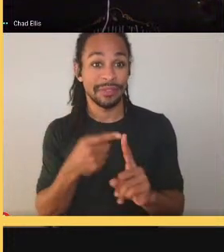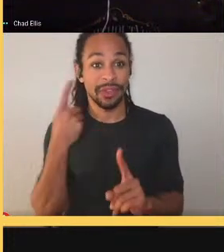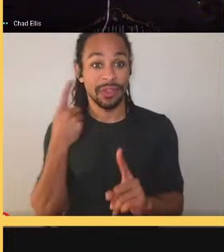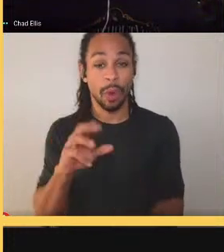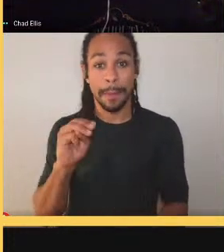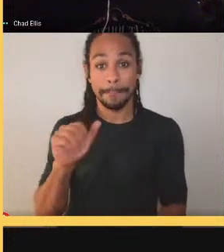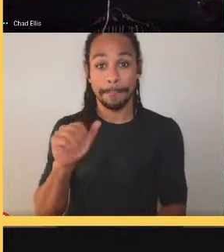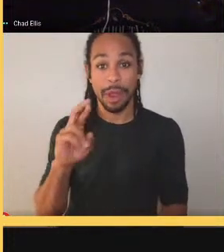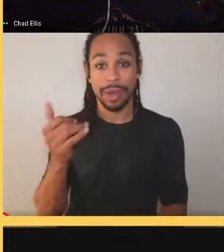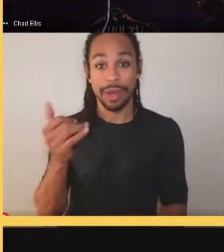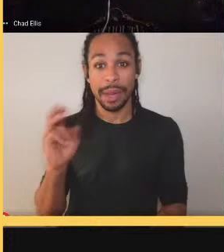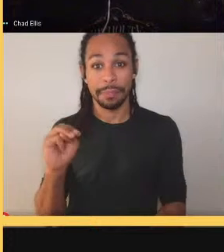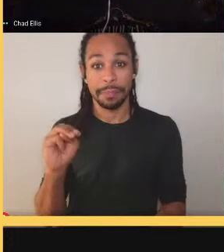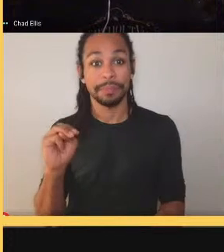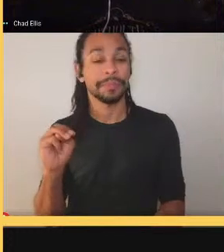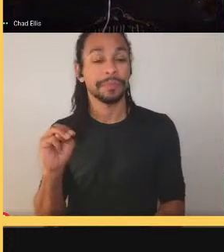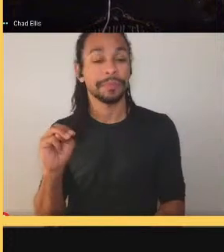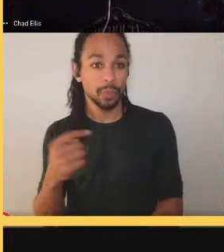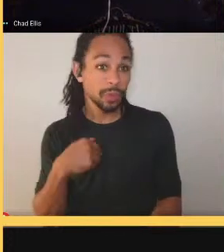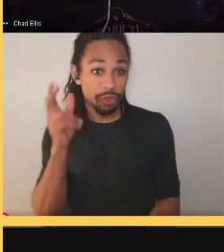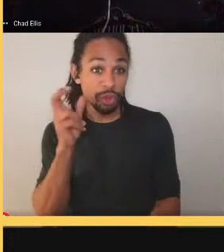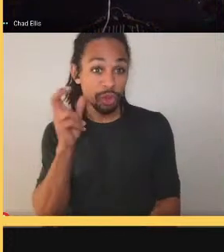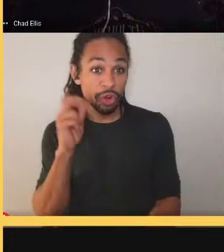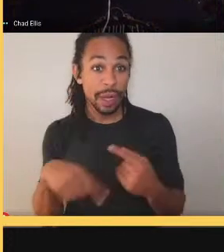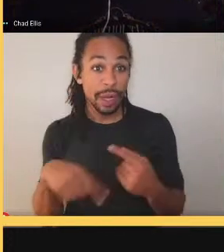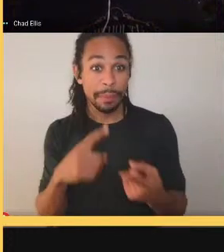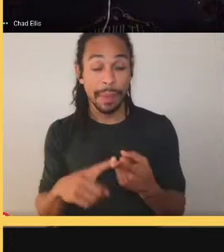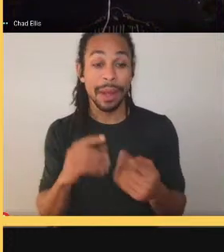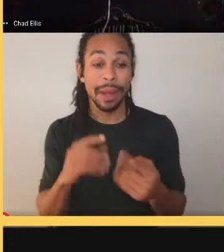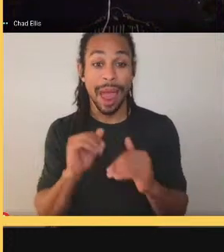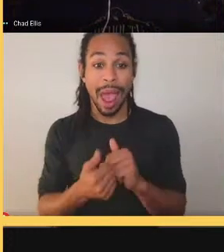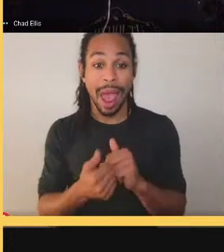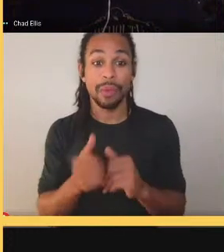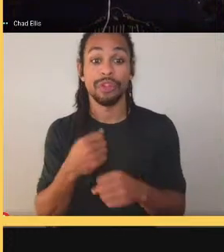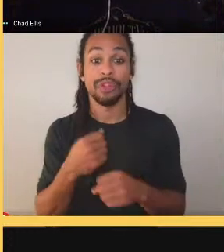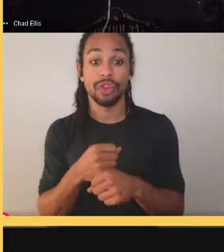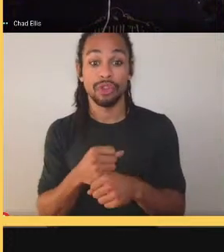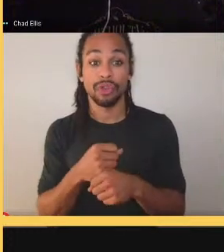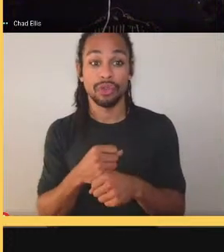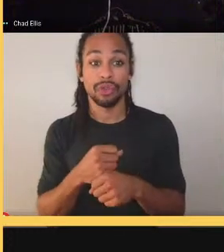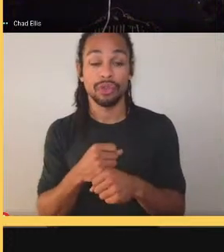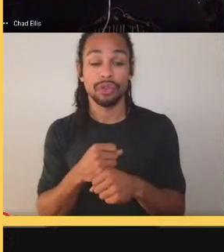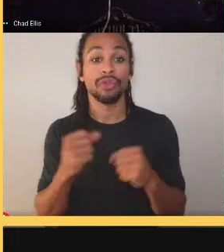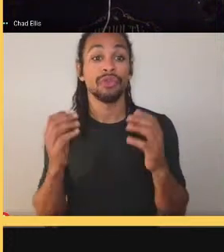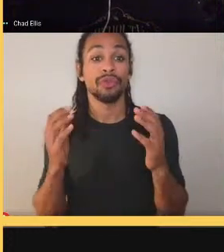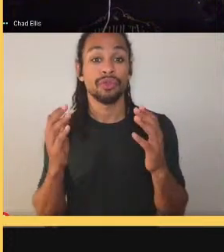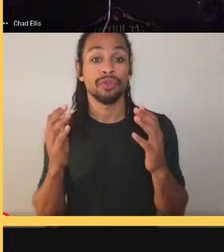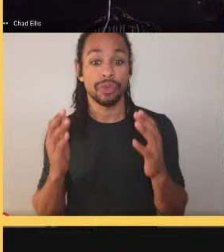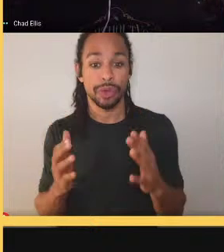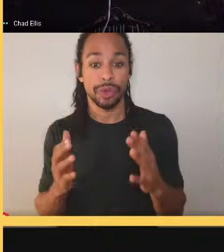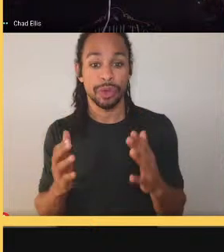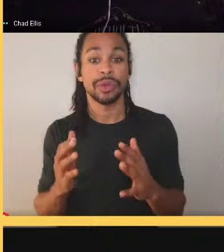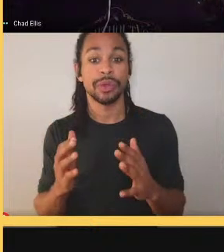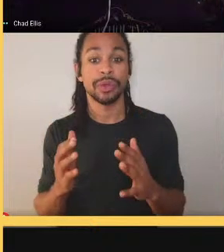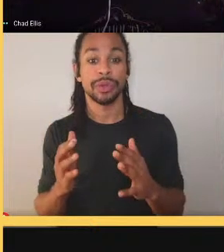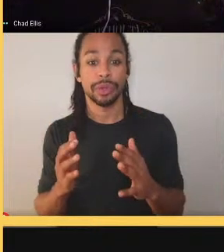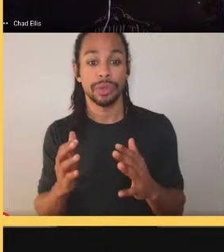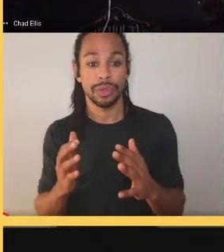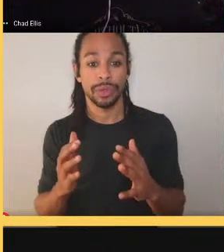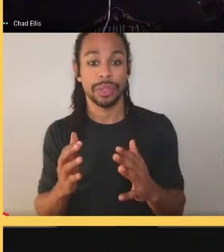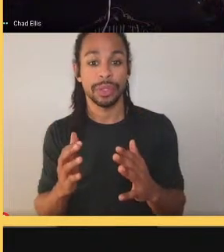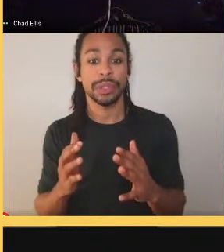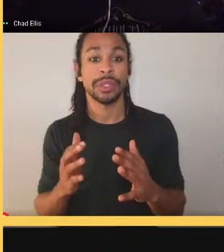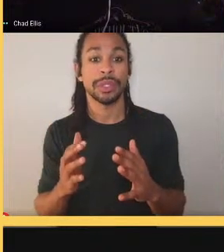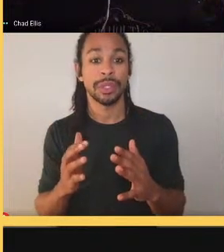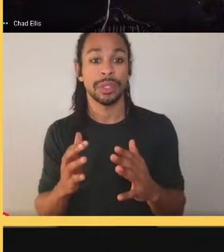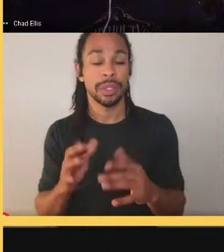creators put their systems as game matters. Am I out again? Yeah,